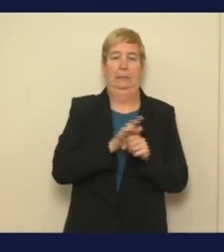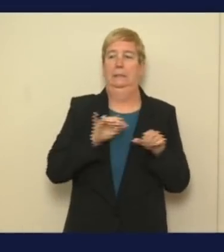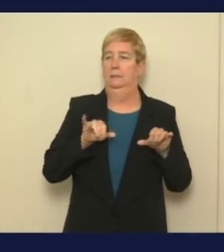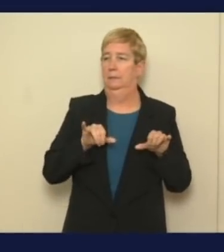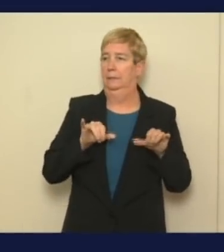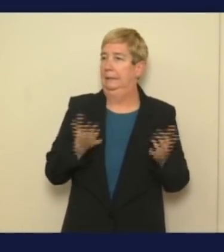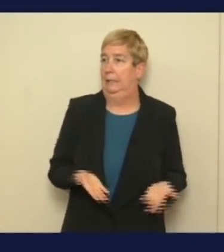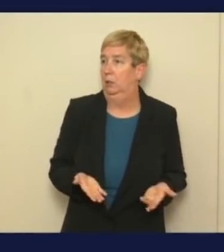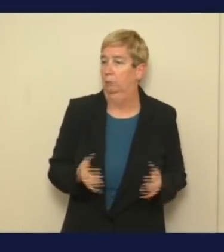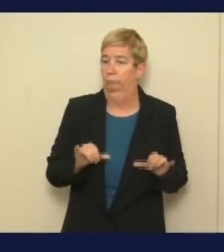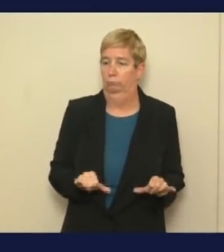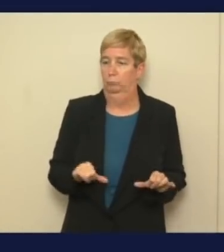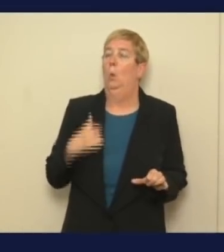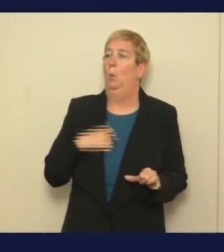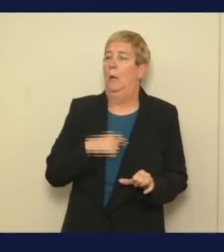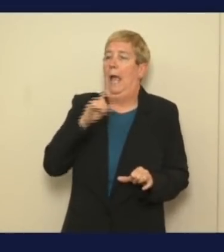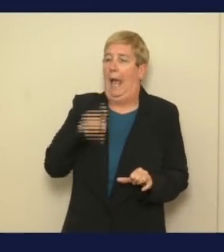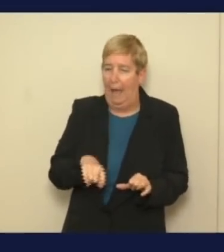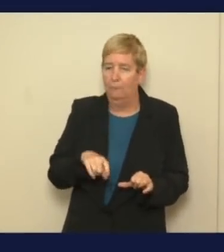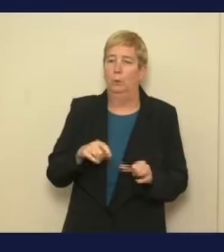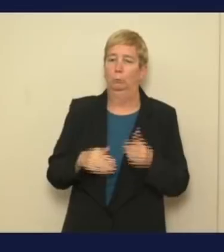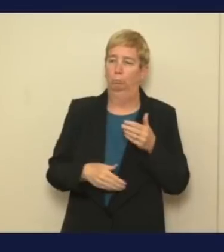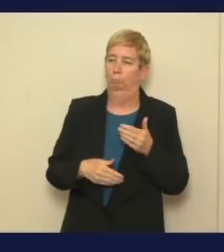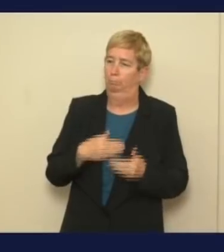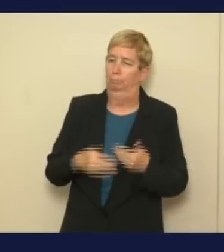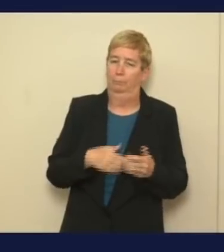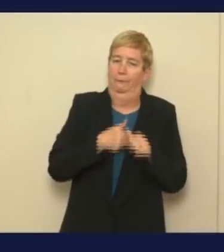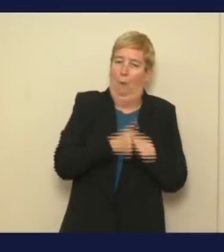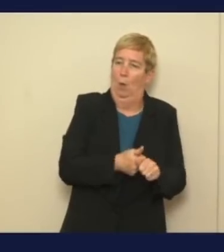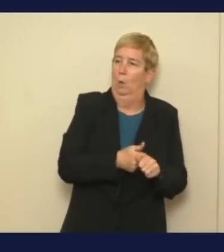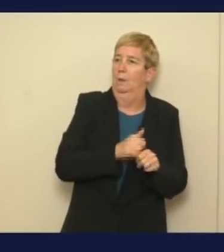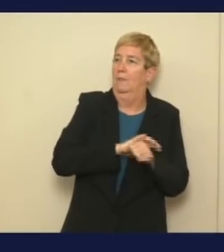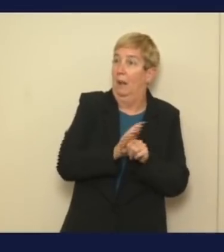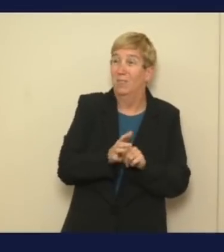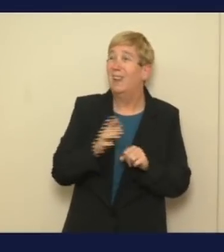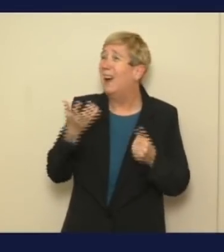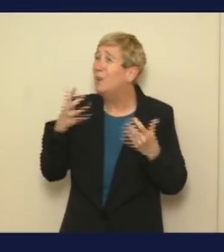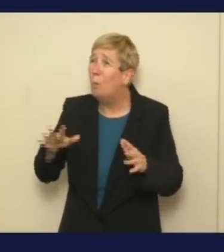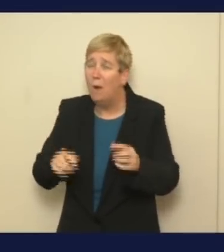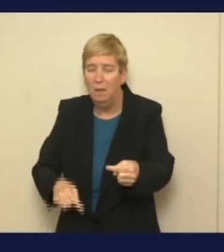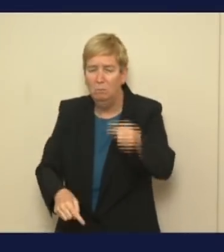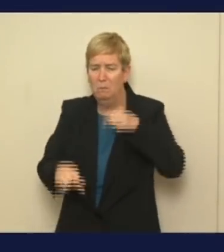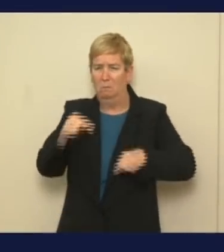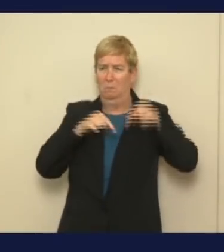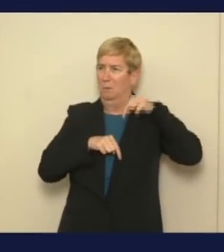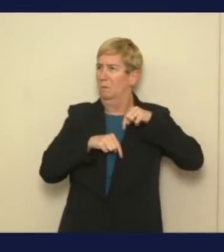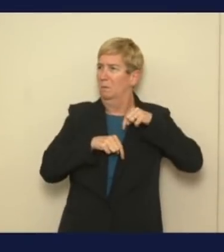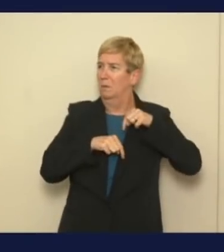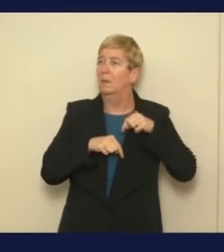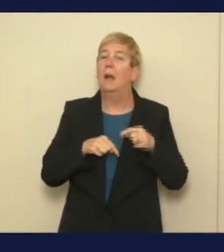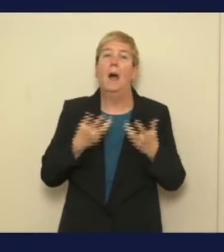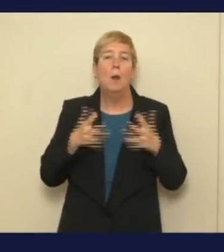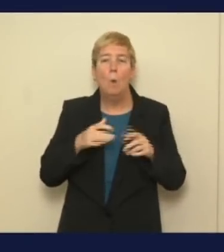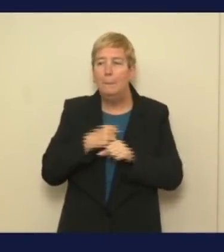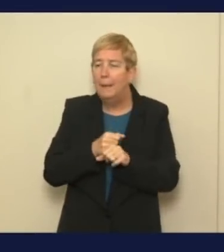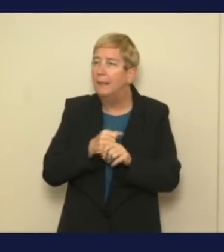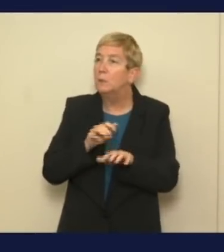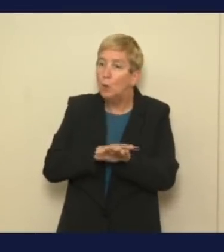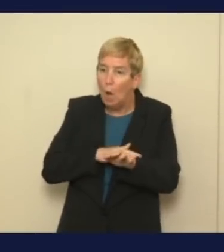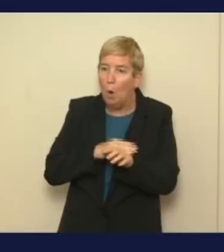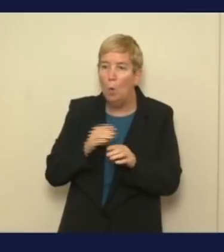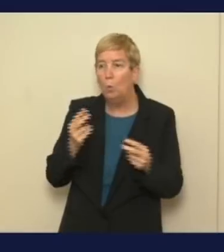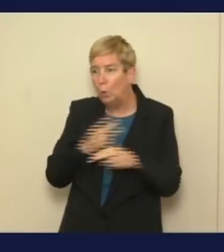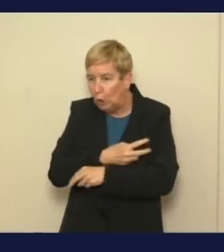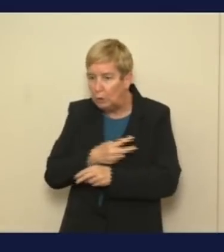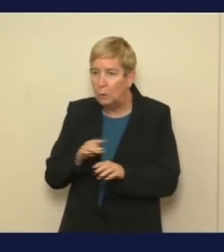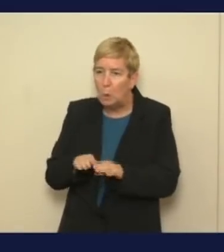that means that we slow reopenings, or worse, we have to go backwards and make different decisions about the businesses